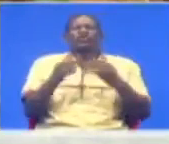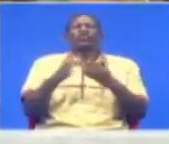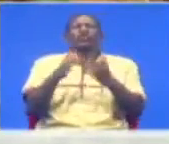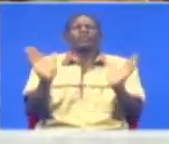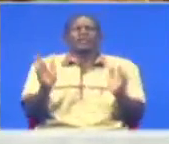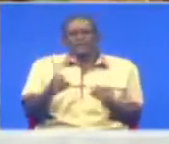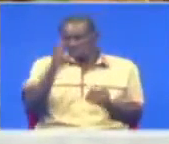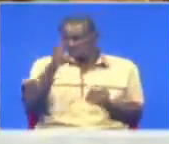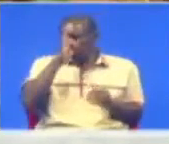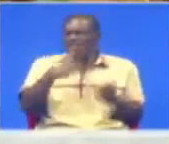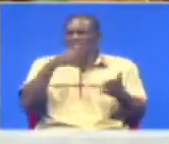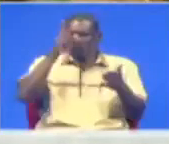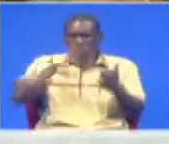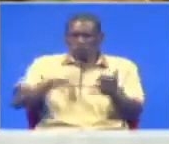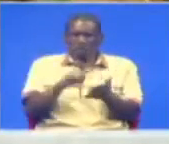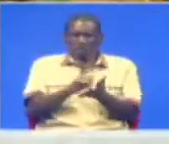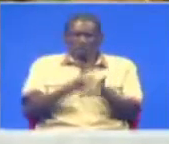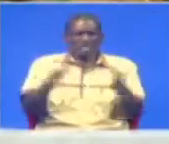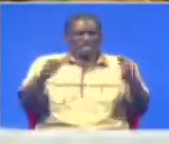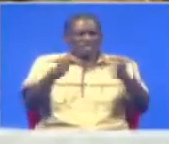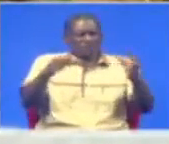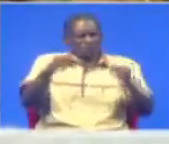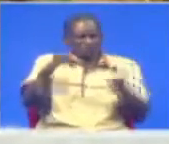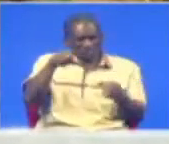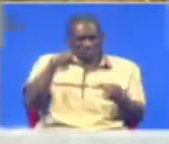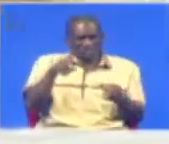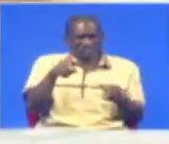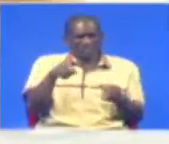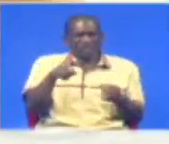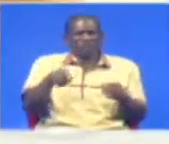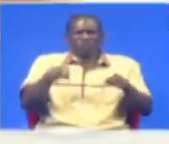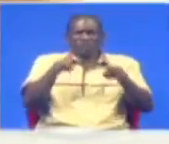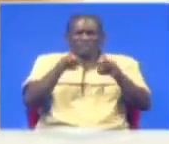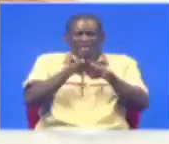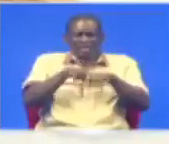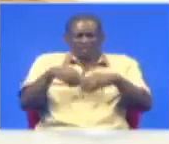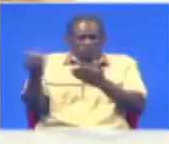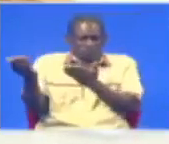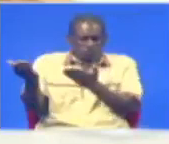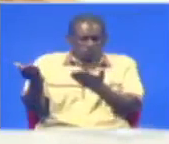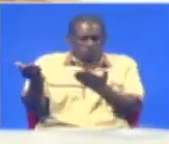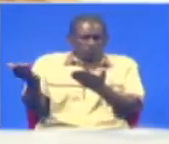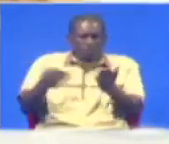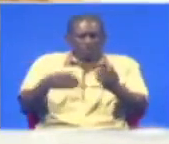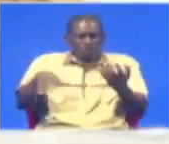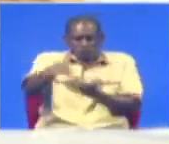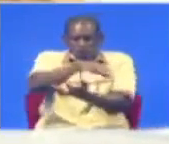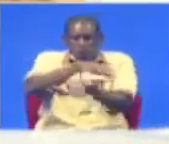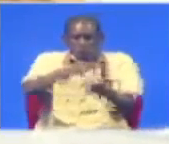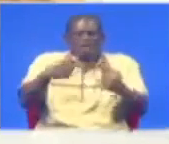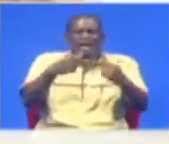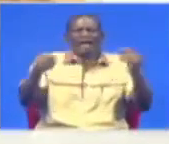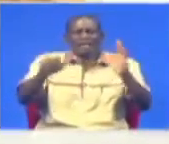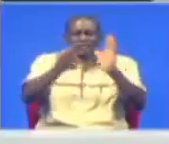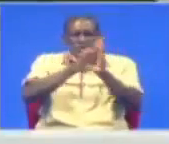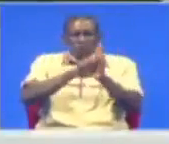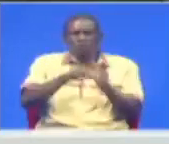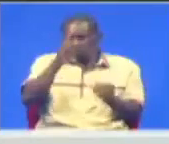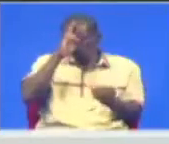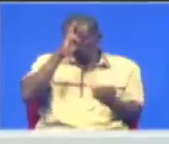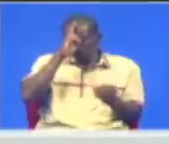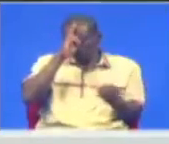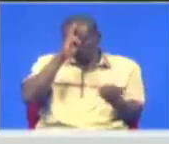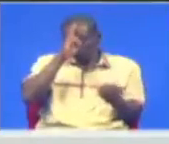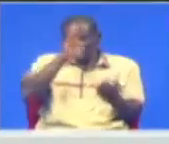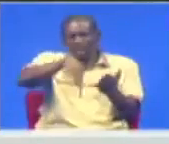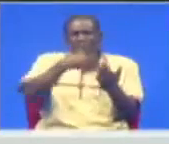Police argued that the words amounted to false publication contrary to the law. Police filed an application seeking